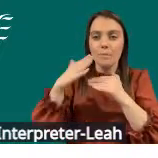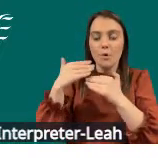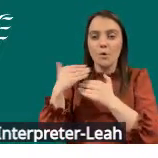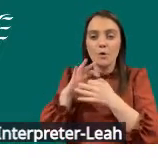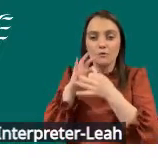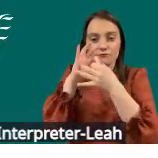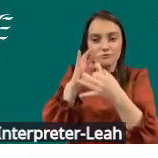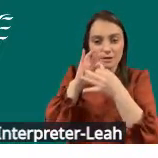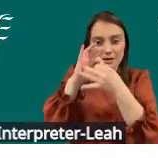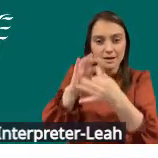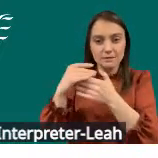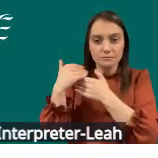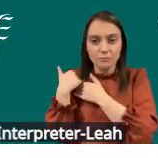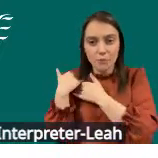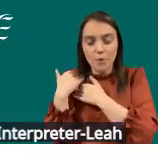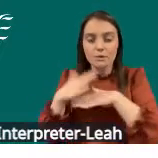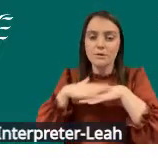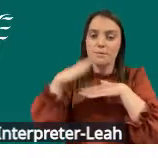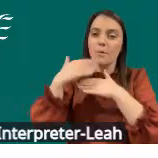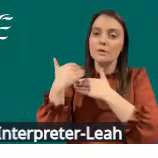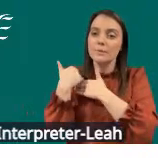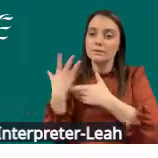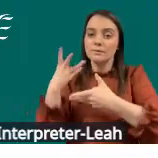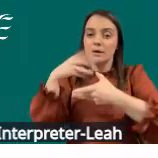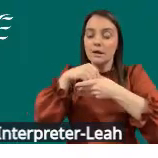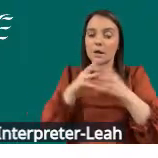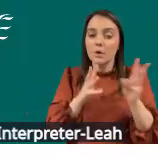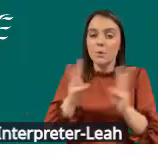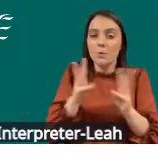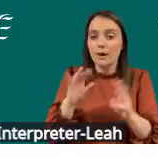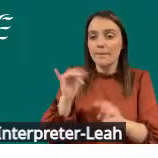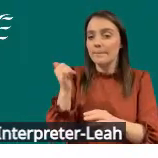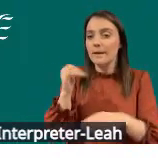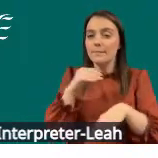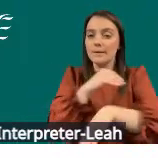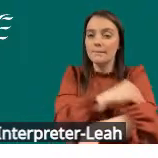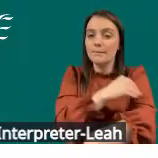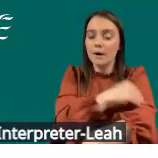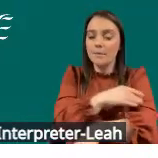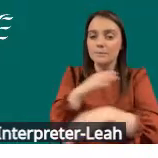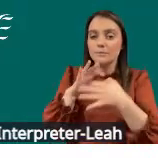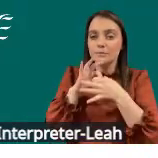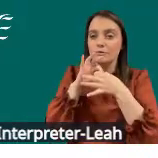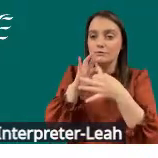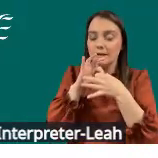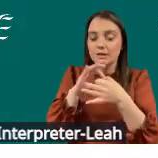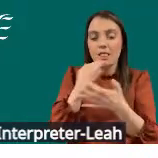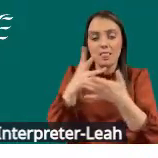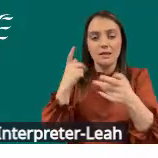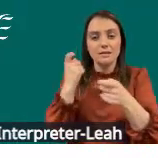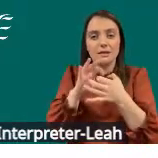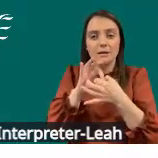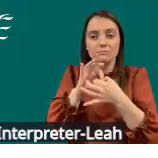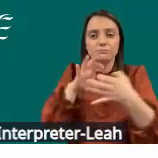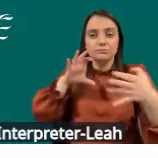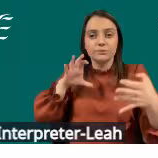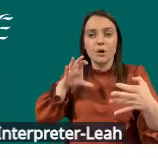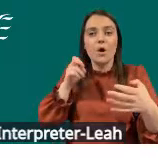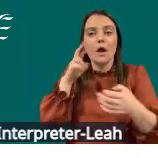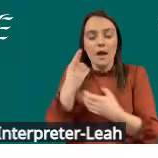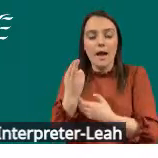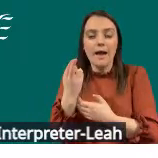increased responsibility at work. There might be issues in our relationships. It's often a time couples separate or have marital